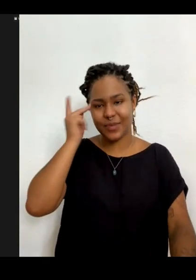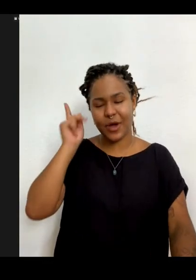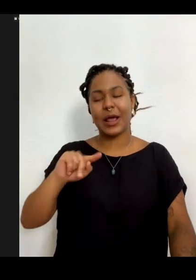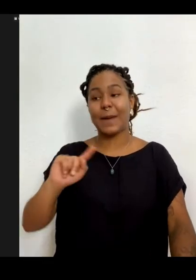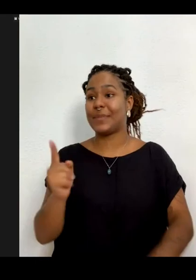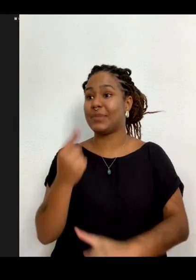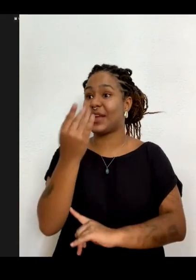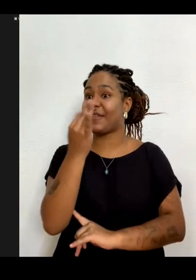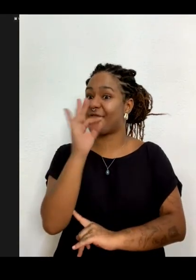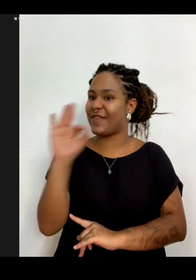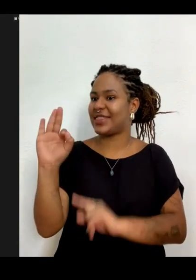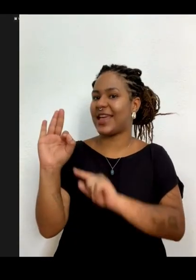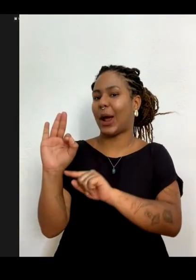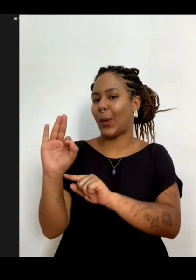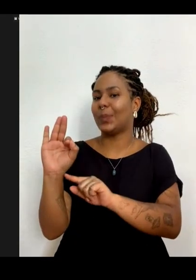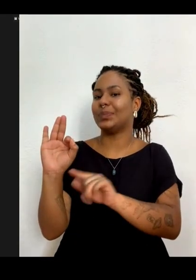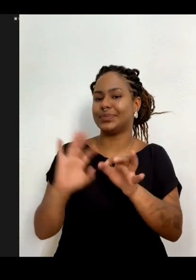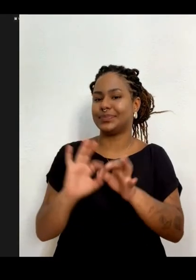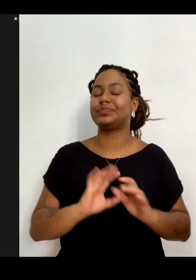foreign